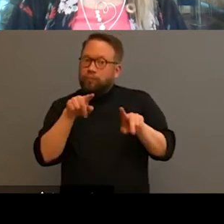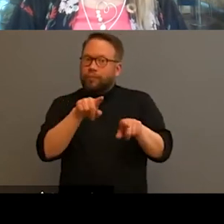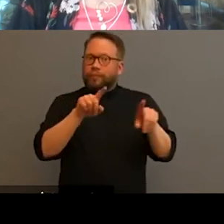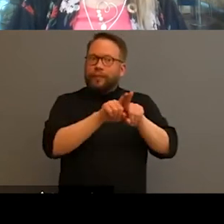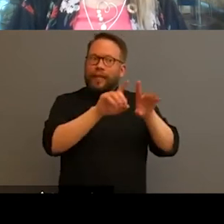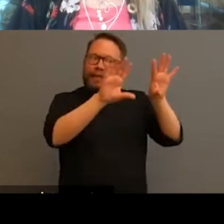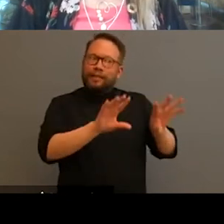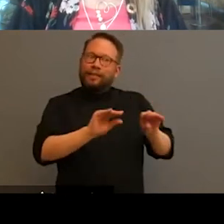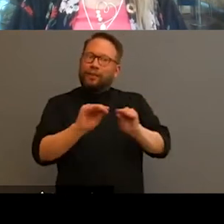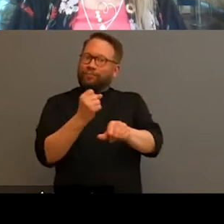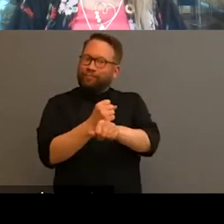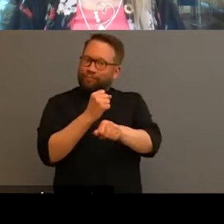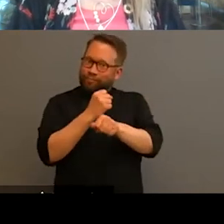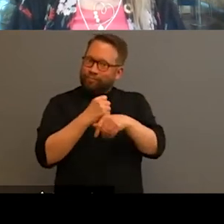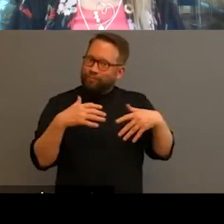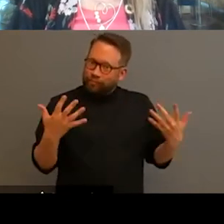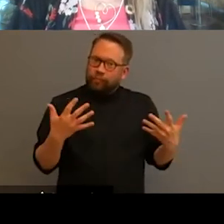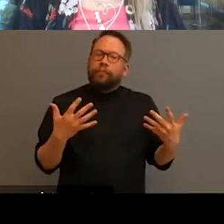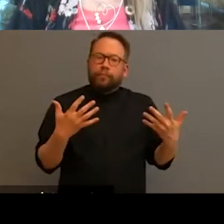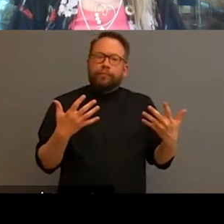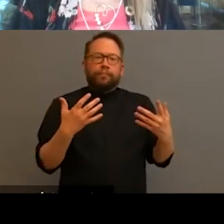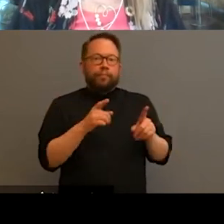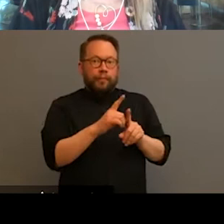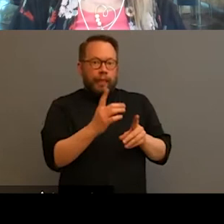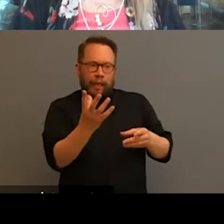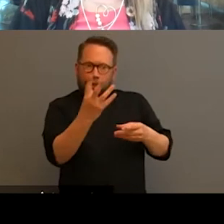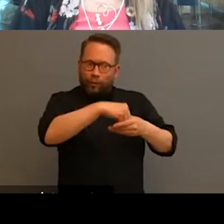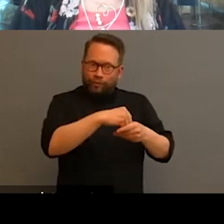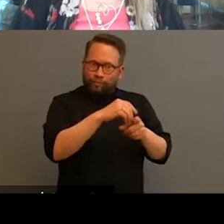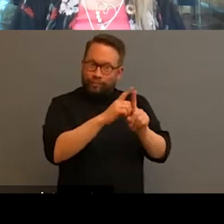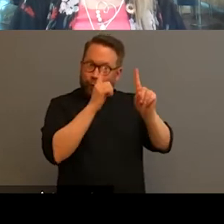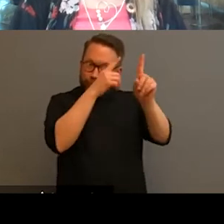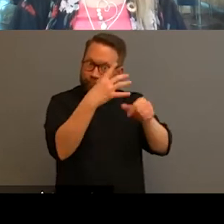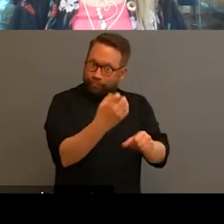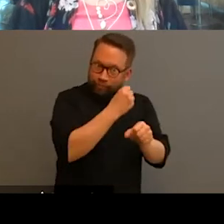parallelly implementing the SDGs and the Convention.